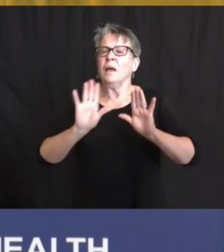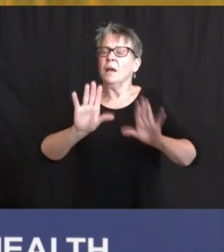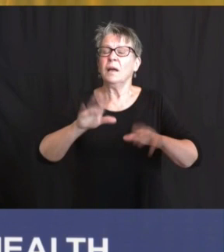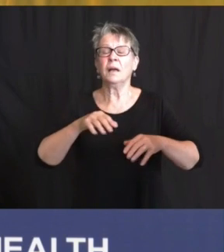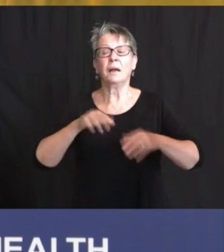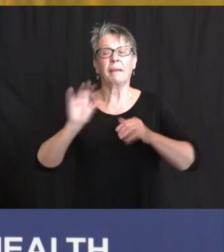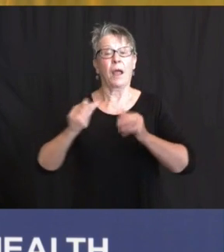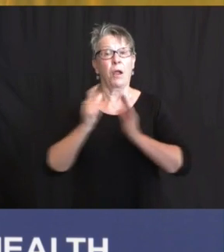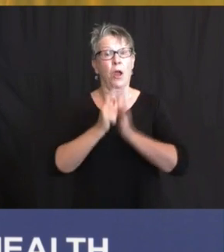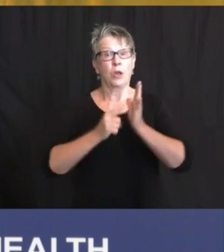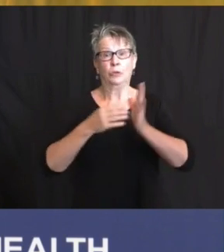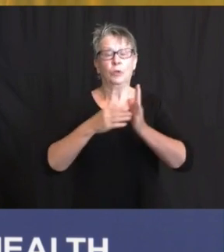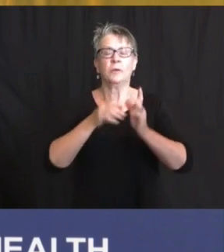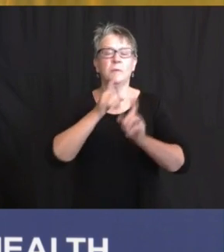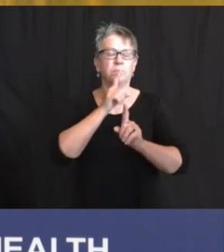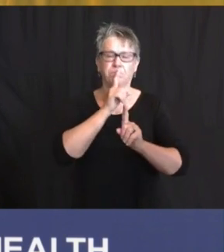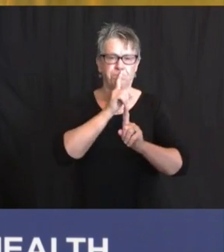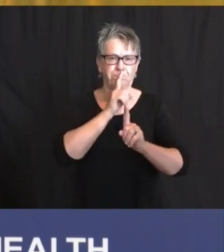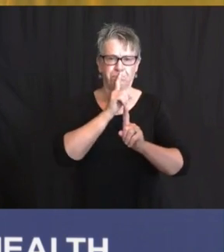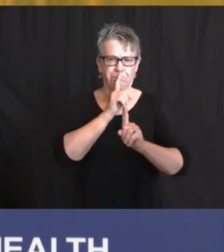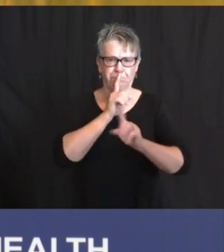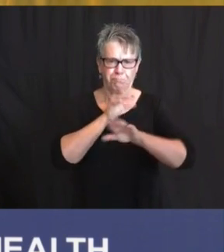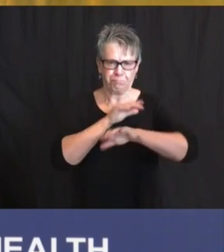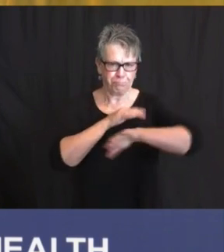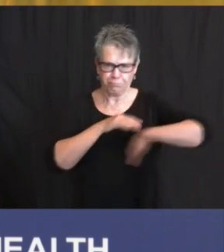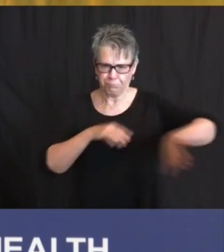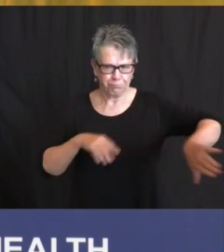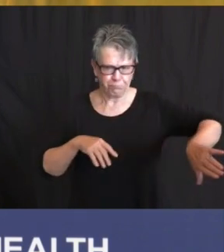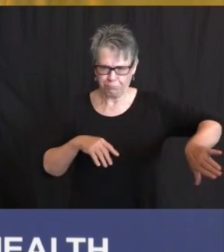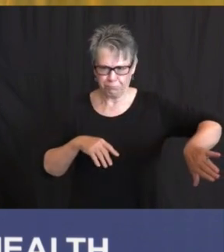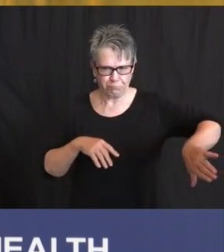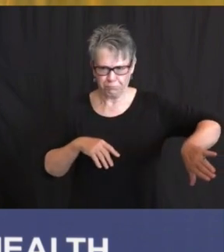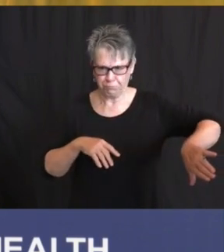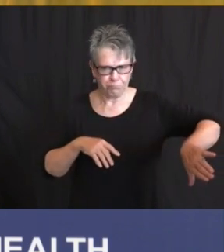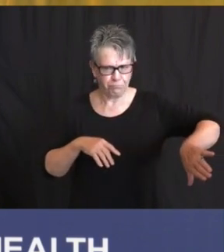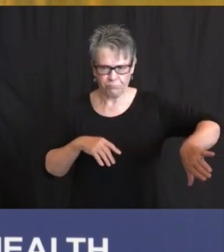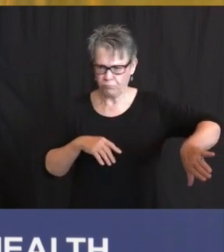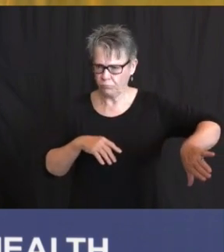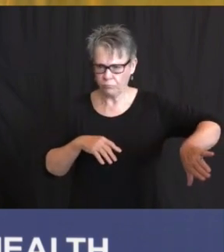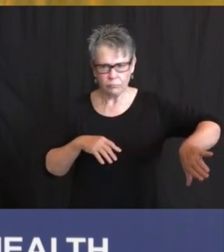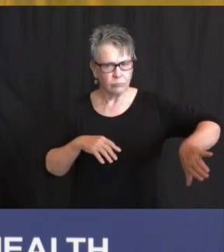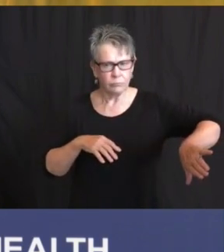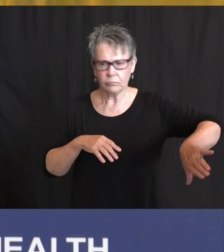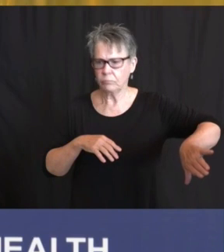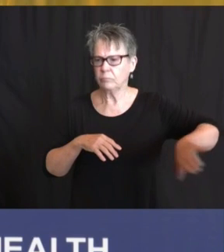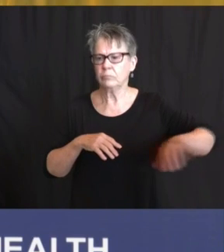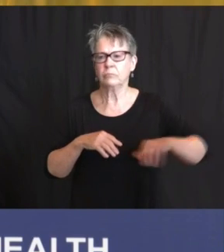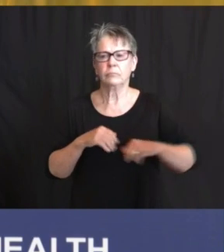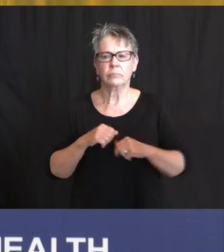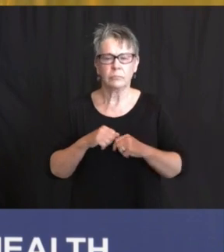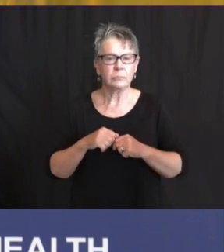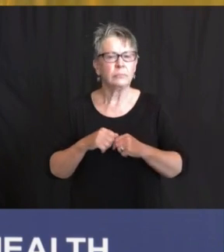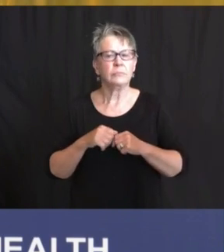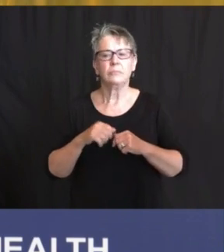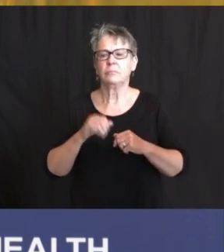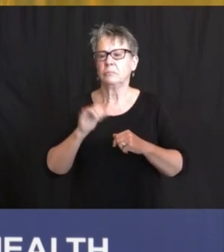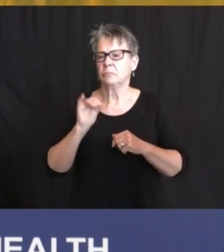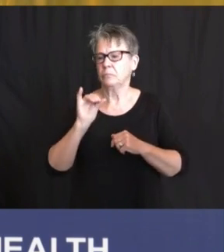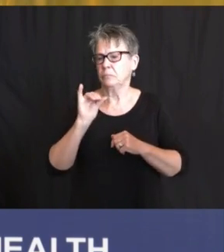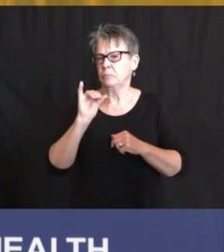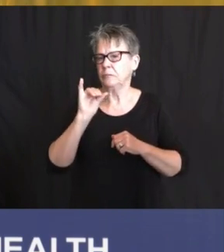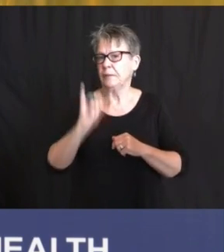front office, our MO was from day one, unless you had symptoms or unless you knew that you were in contact with someone who was